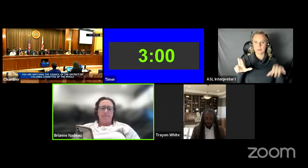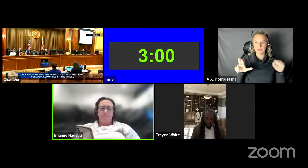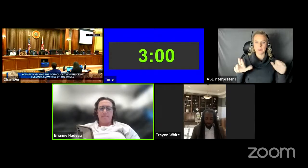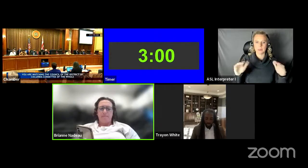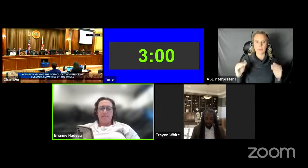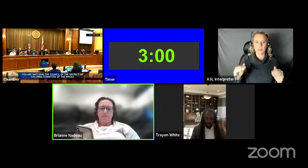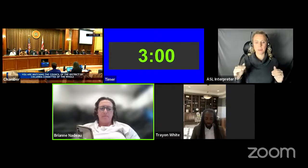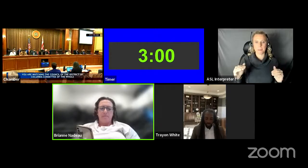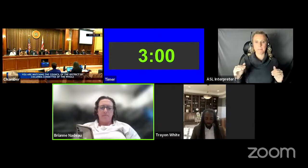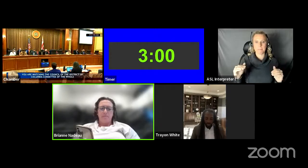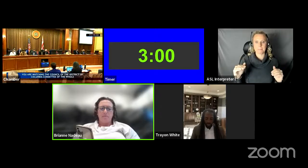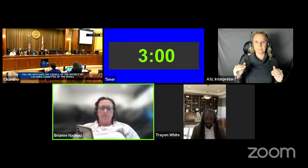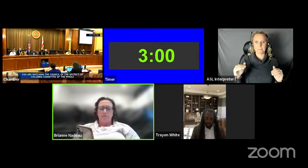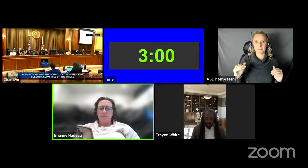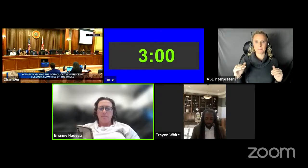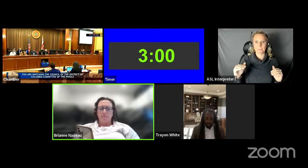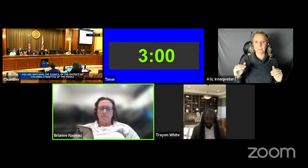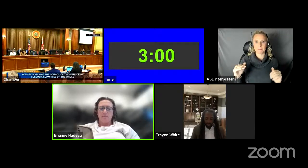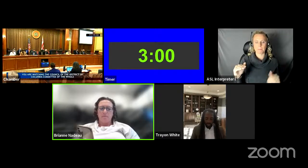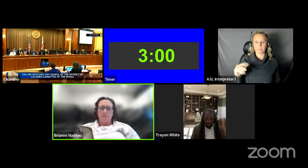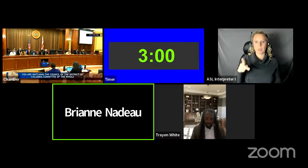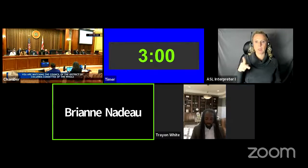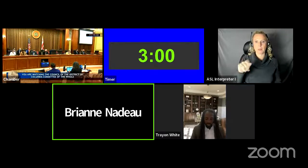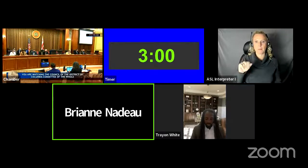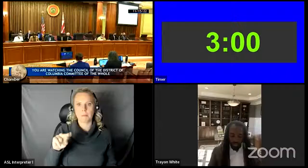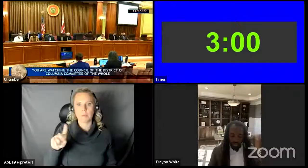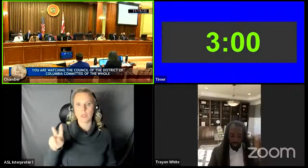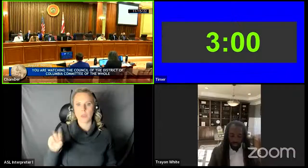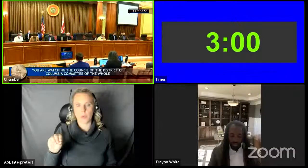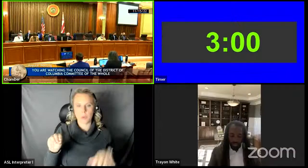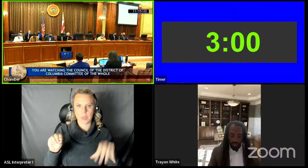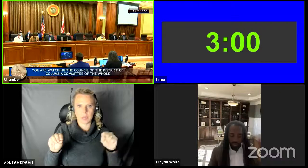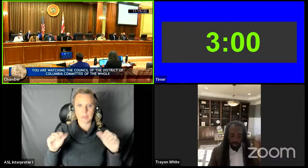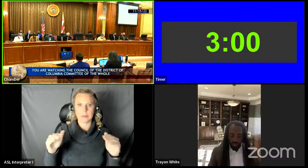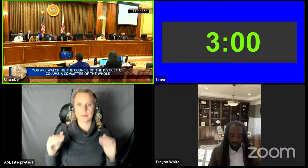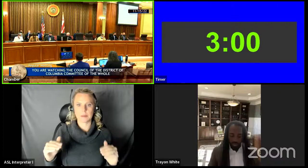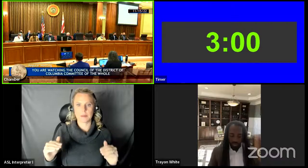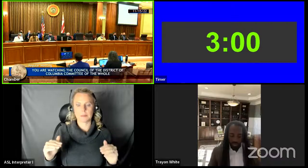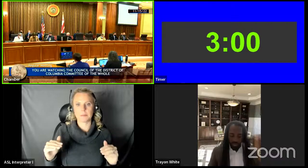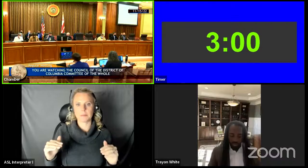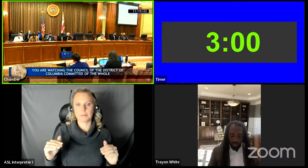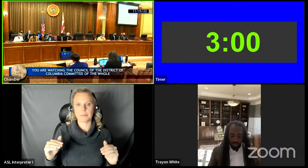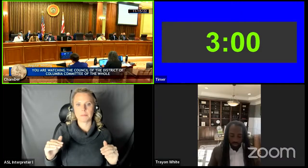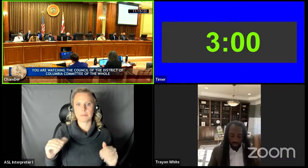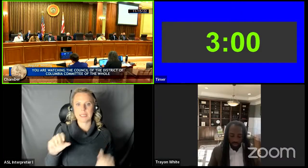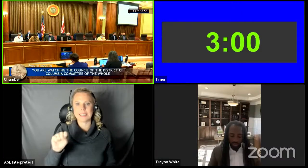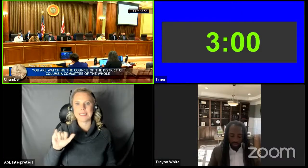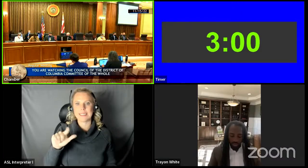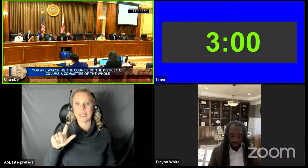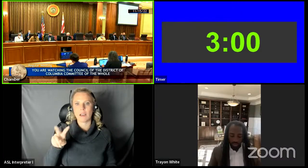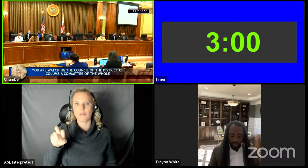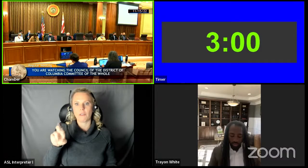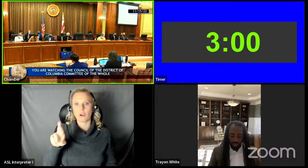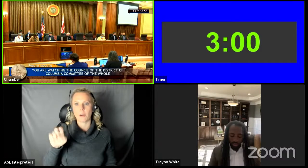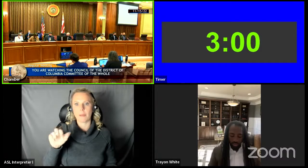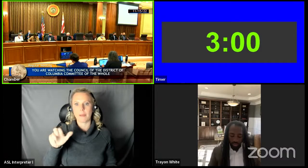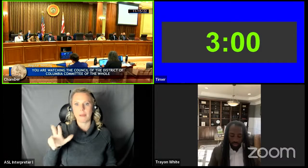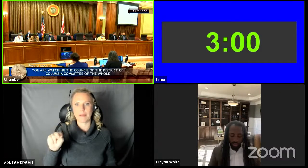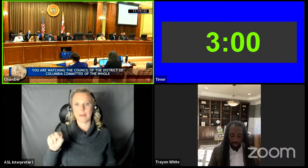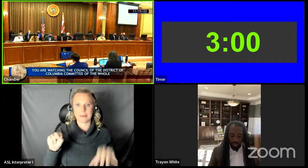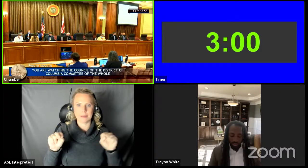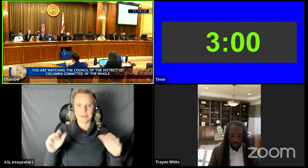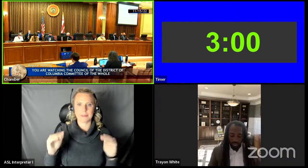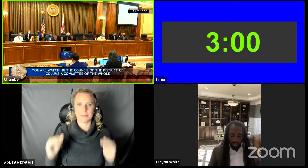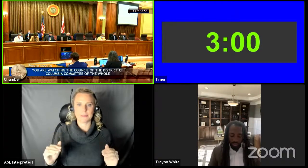Yes. Councilmember Nadeau votes yes. Councilmember Pinto. Yes. Councilmember Pinto votes yes. Councilmember Silverman. Yes.